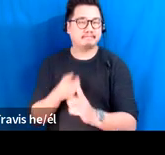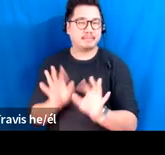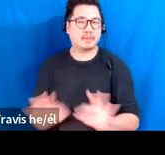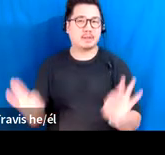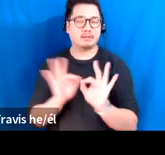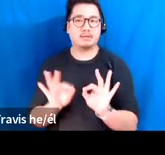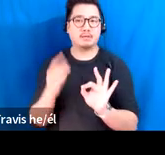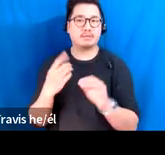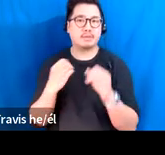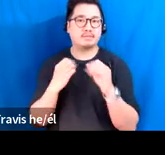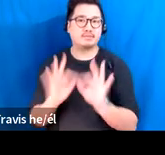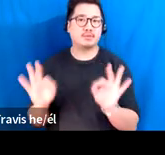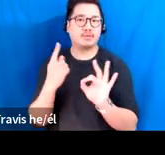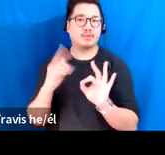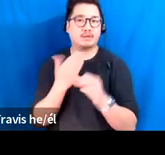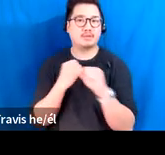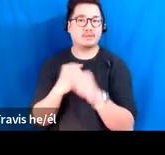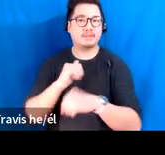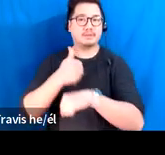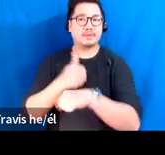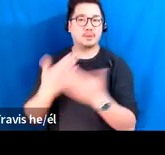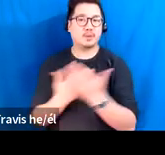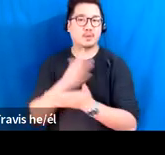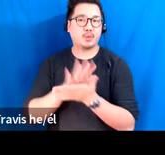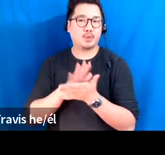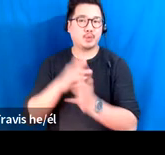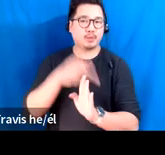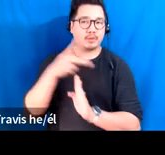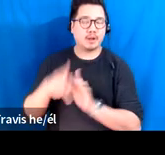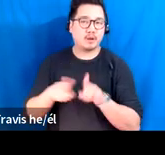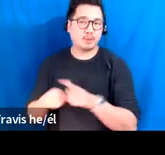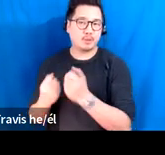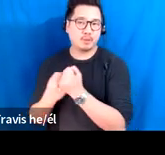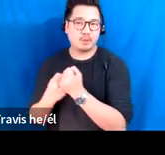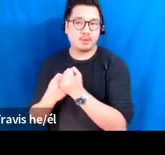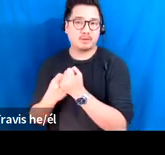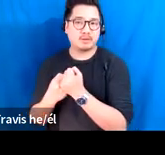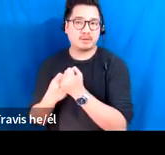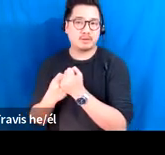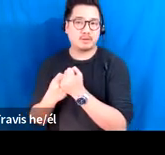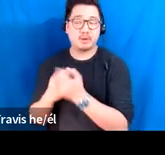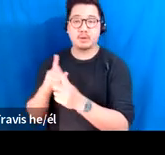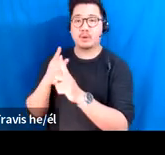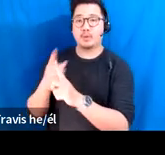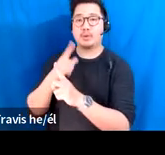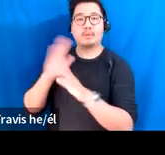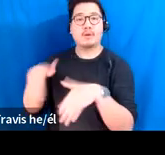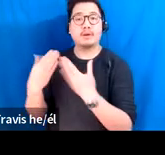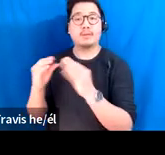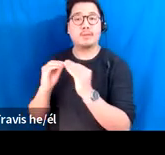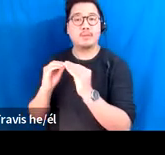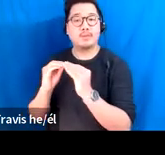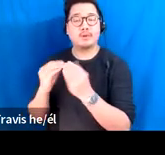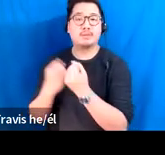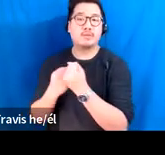successfully implement our new academic programs and supports that will lead to increased opportunities for student achievement